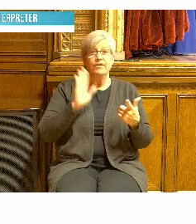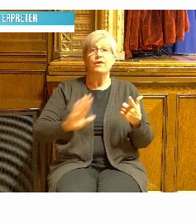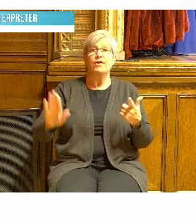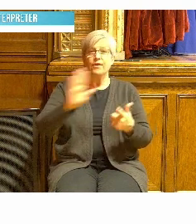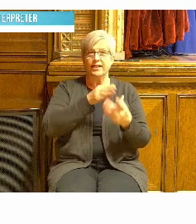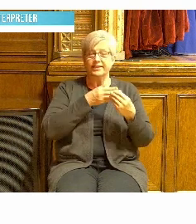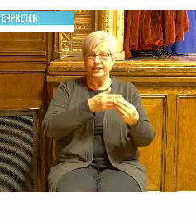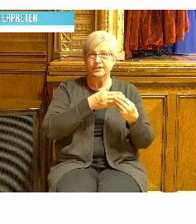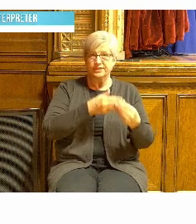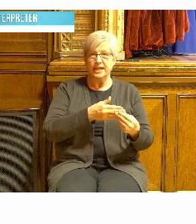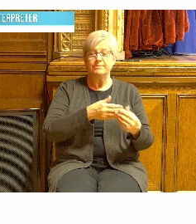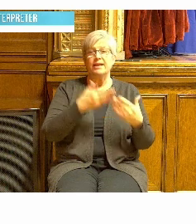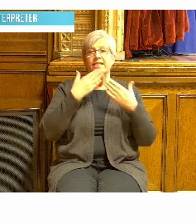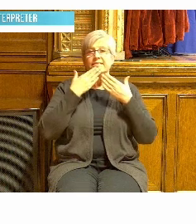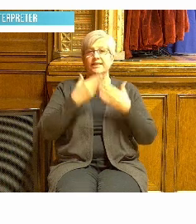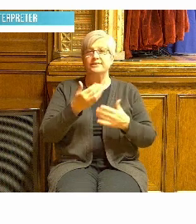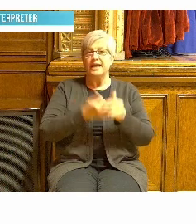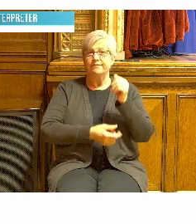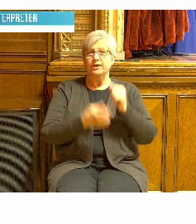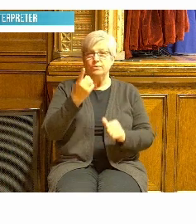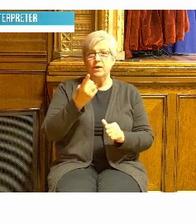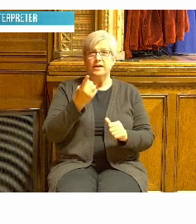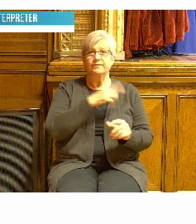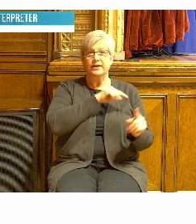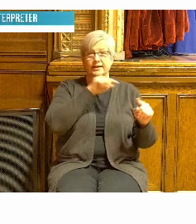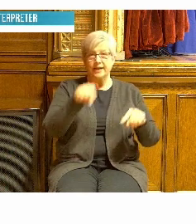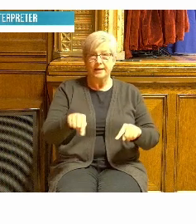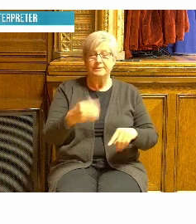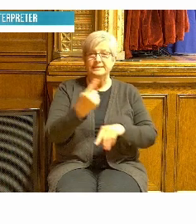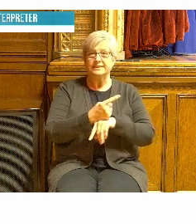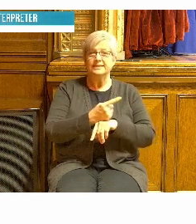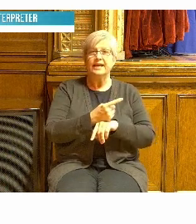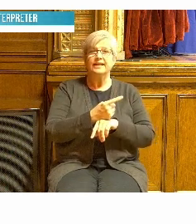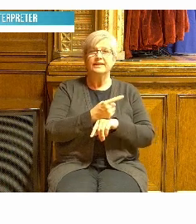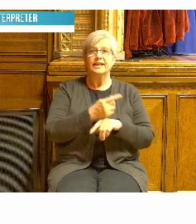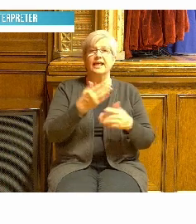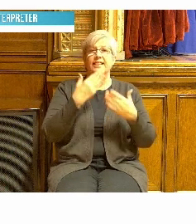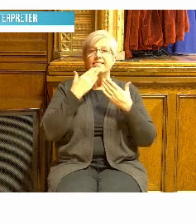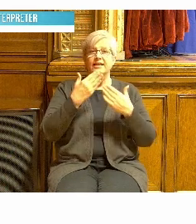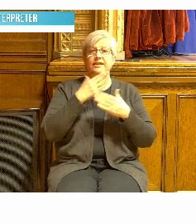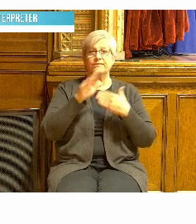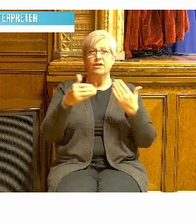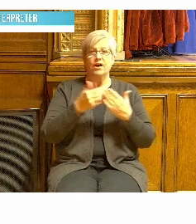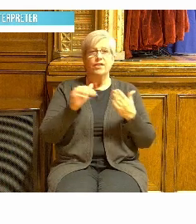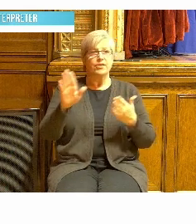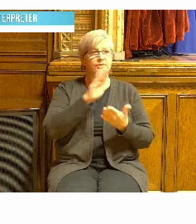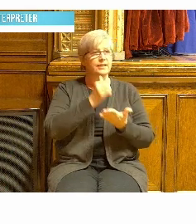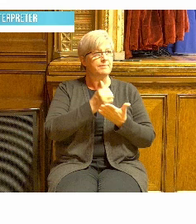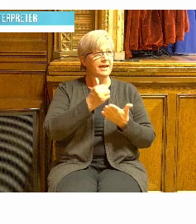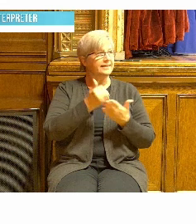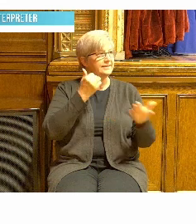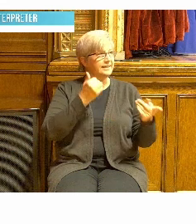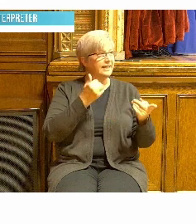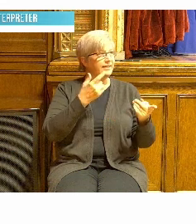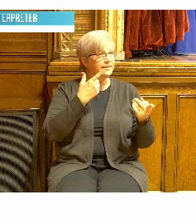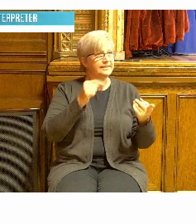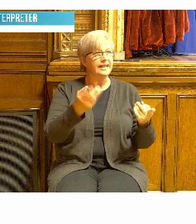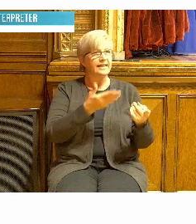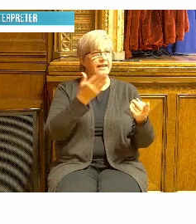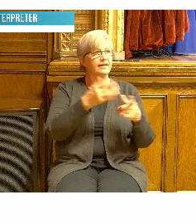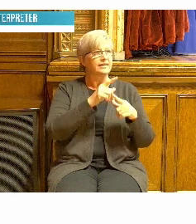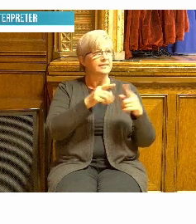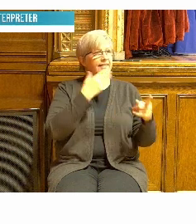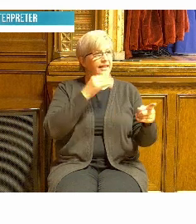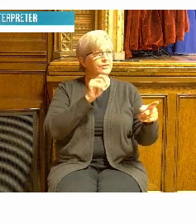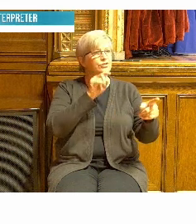her leadership. Thank you to everyone for being here tonight, and thank you for all those that help. I see Stuart Mitchell is still here. Thank